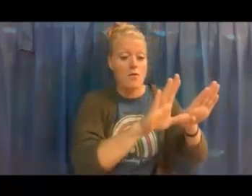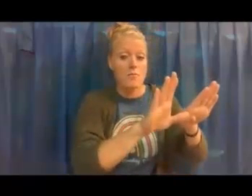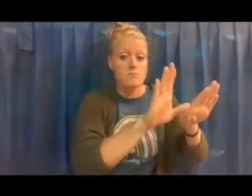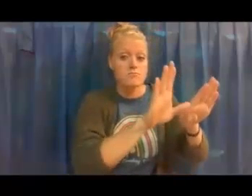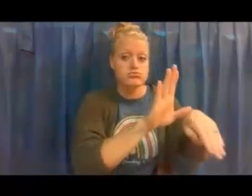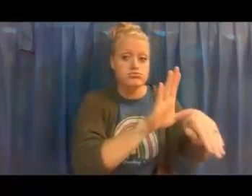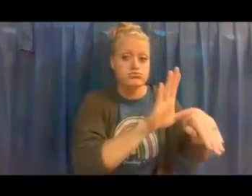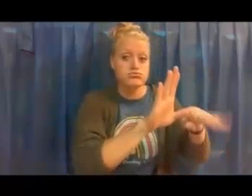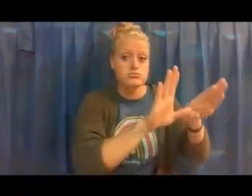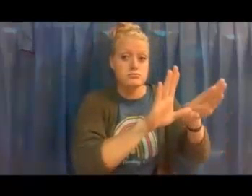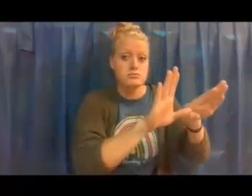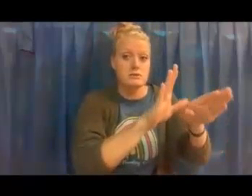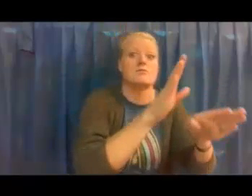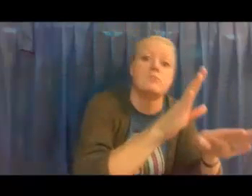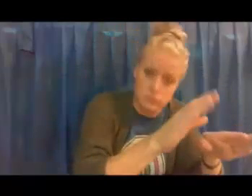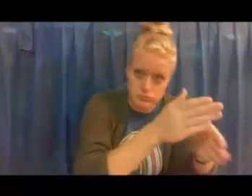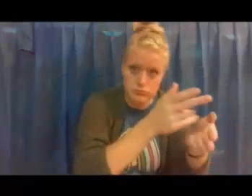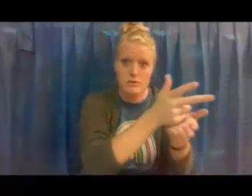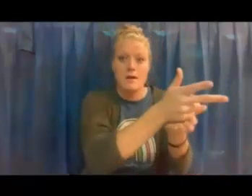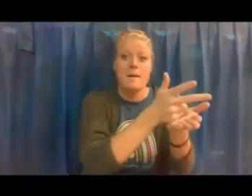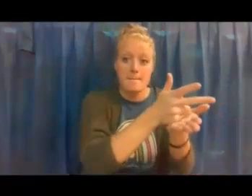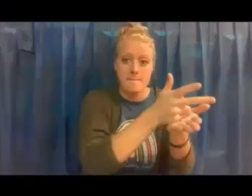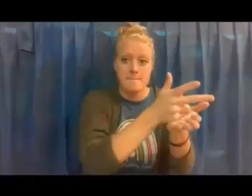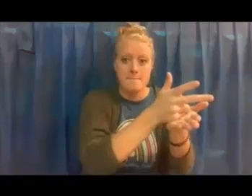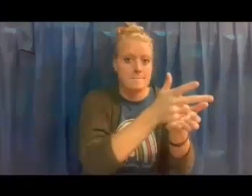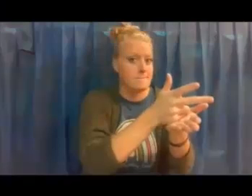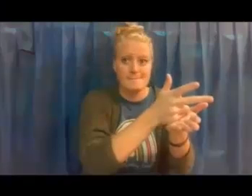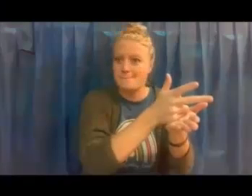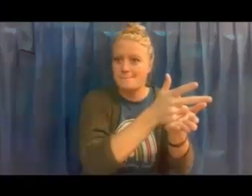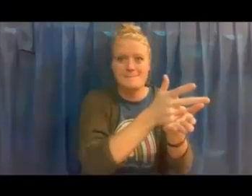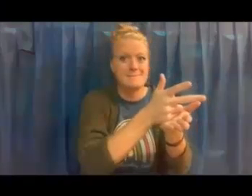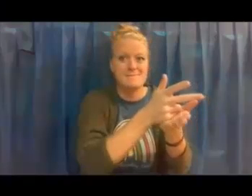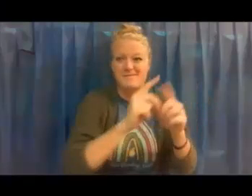Like a car? Do you push the brake with your foot to stop?